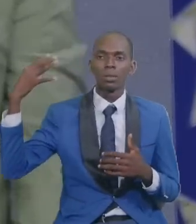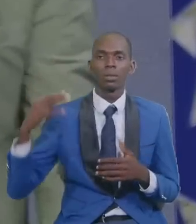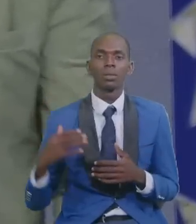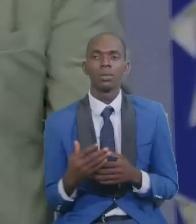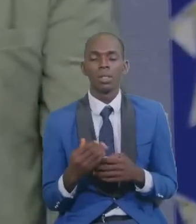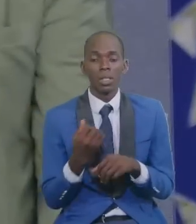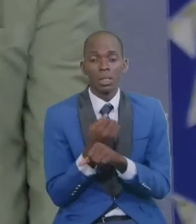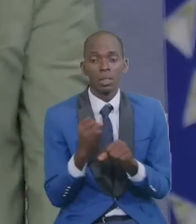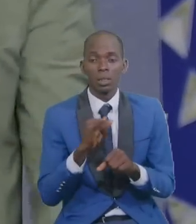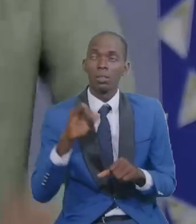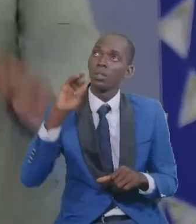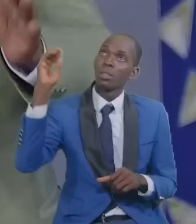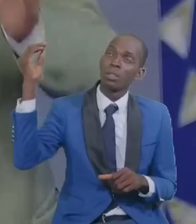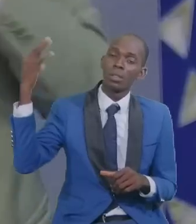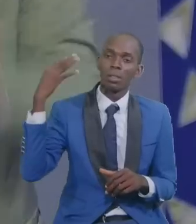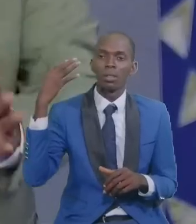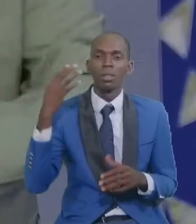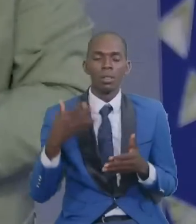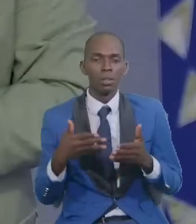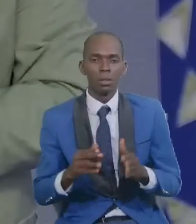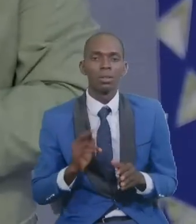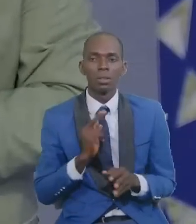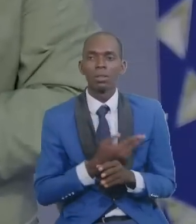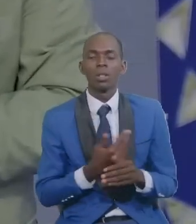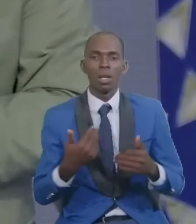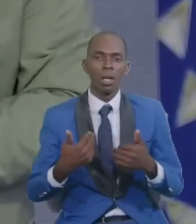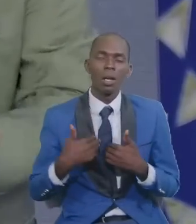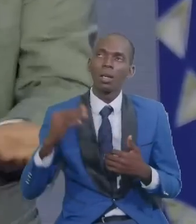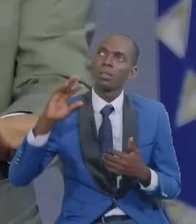Saving grace. Let us have grace.